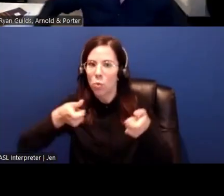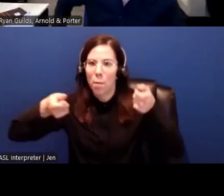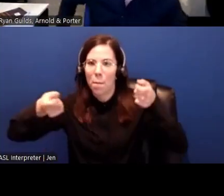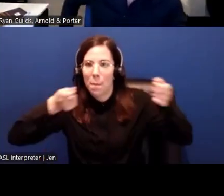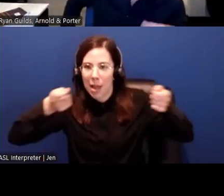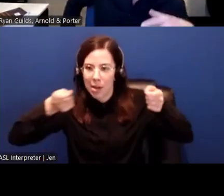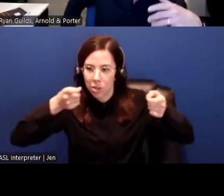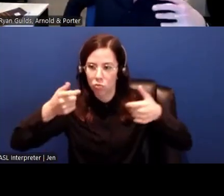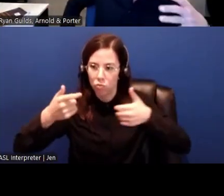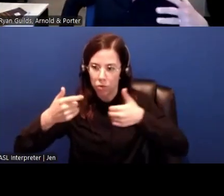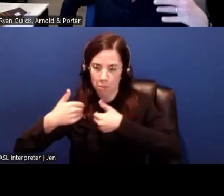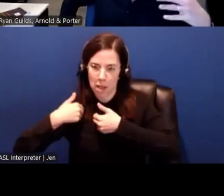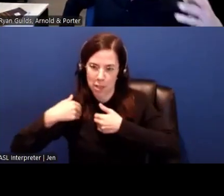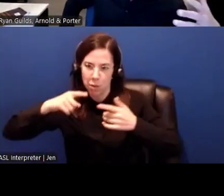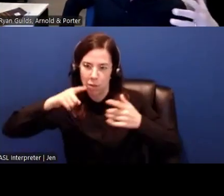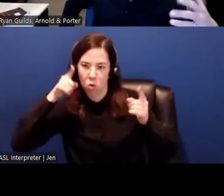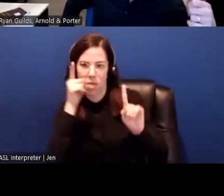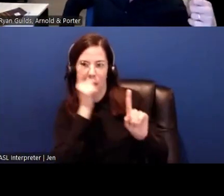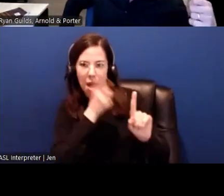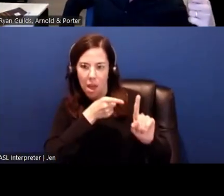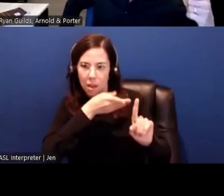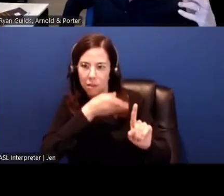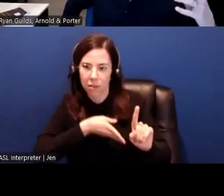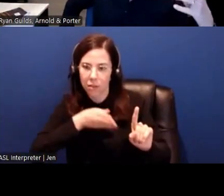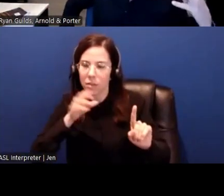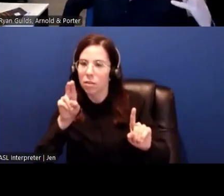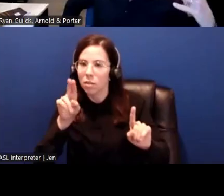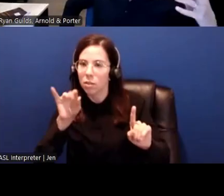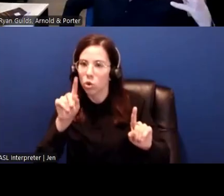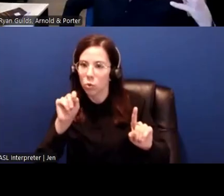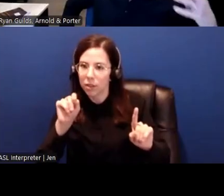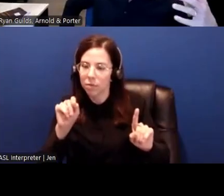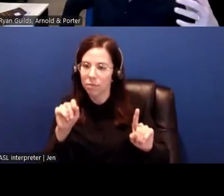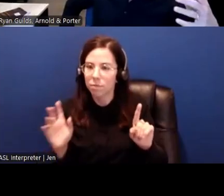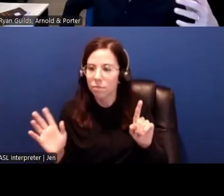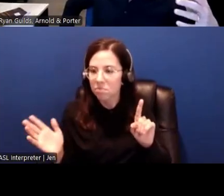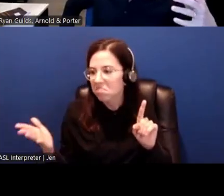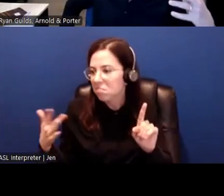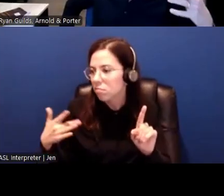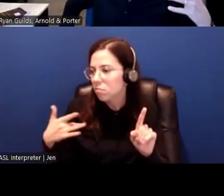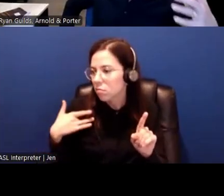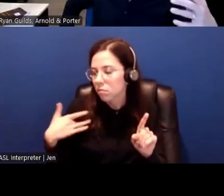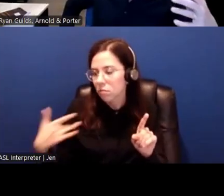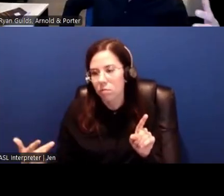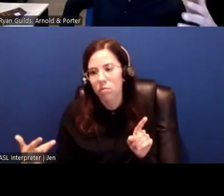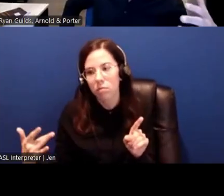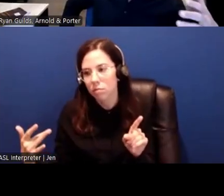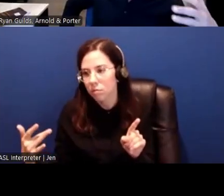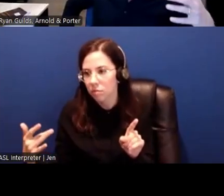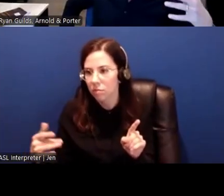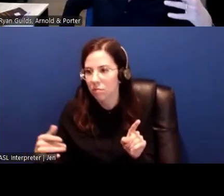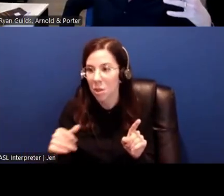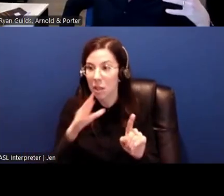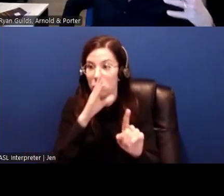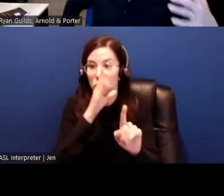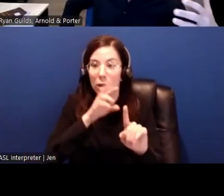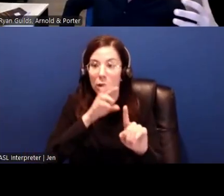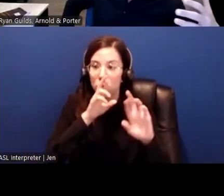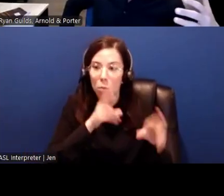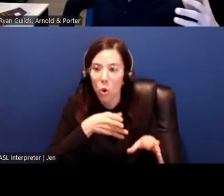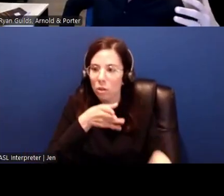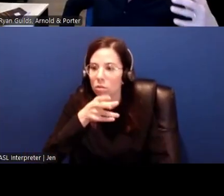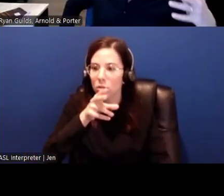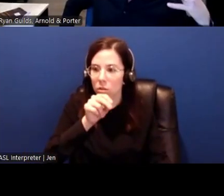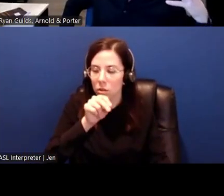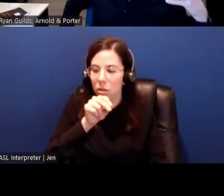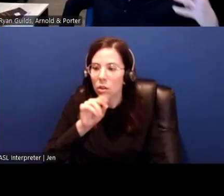responsibility for that accused unit. It's very rarely is it the direct report. We're talking about full